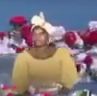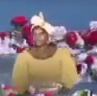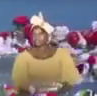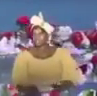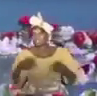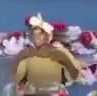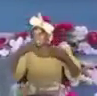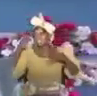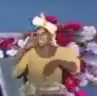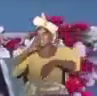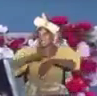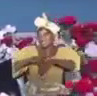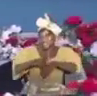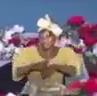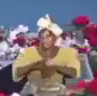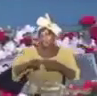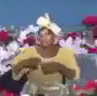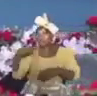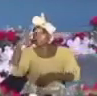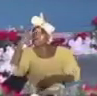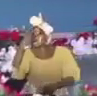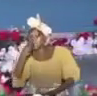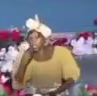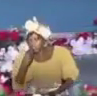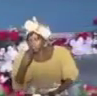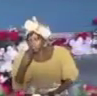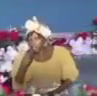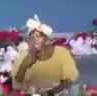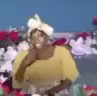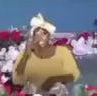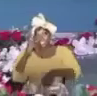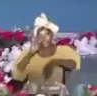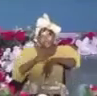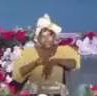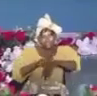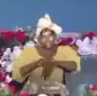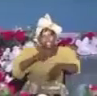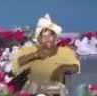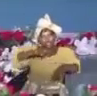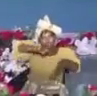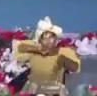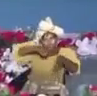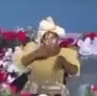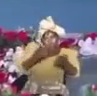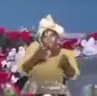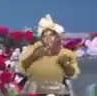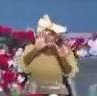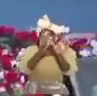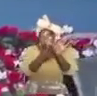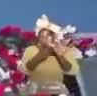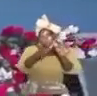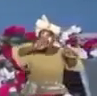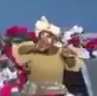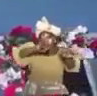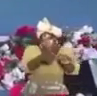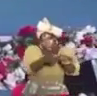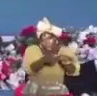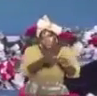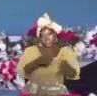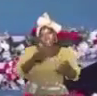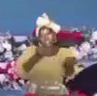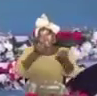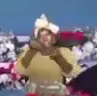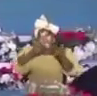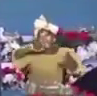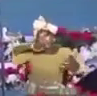The moment it's time for you to sleep, the first thing you do is to lock up your doors. Am I right on that? You lock your car,